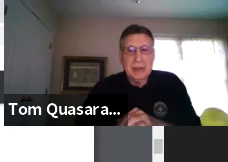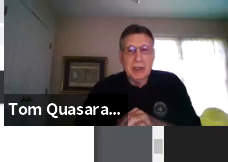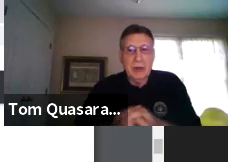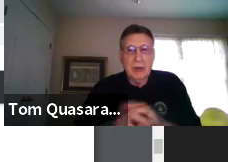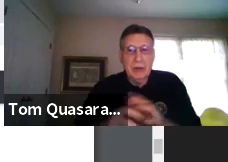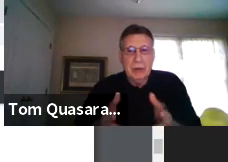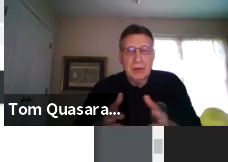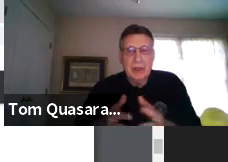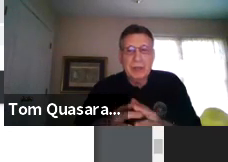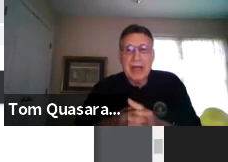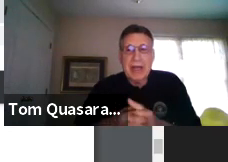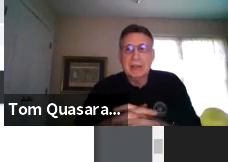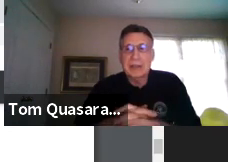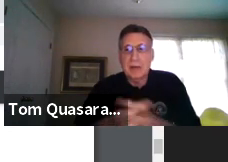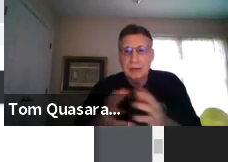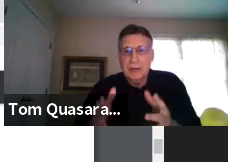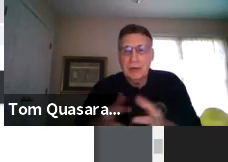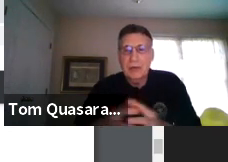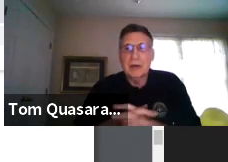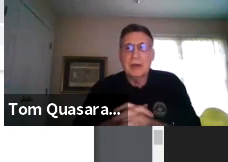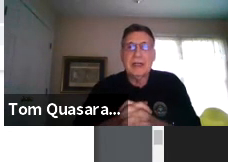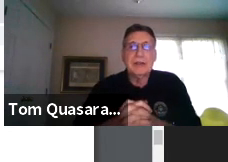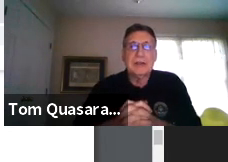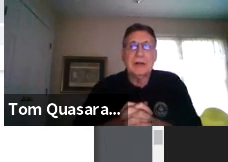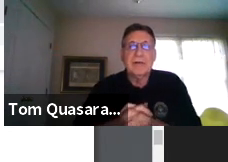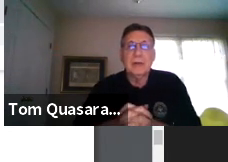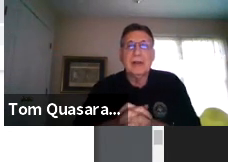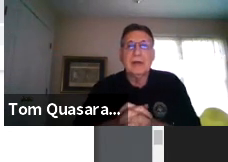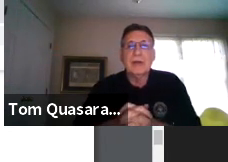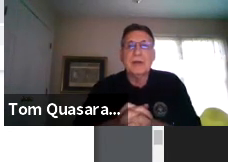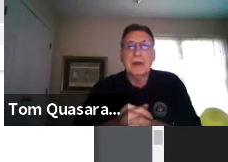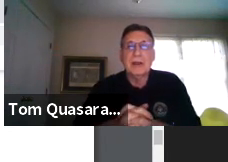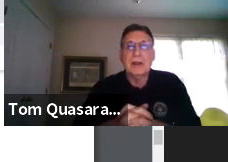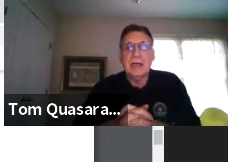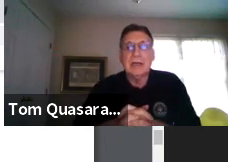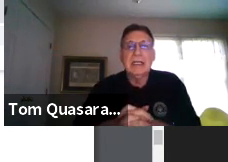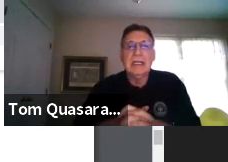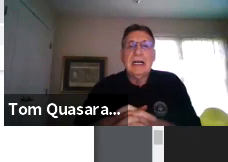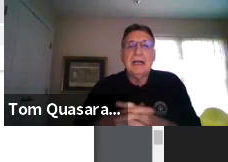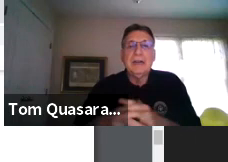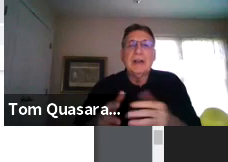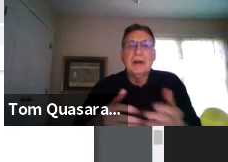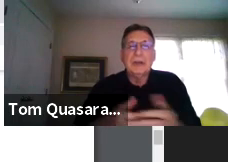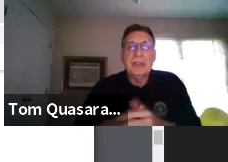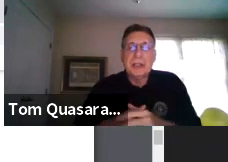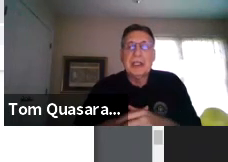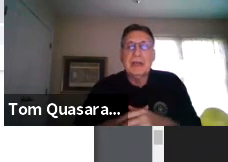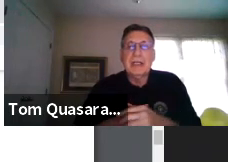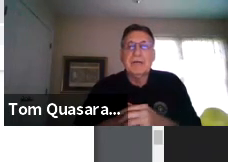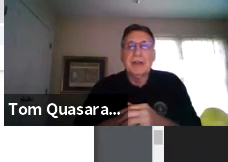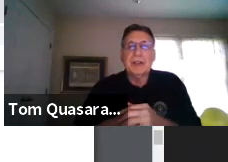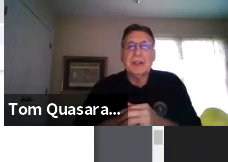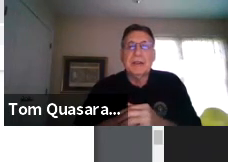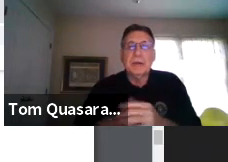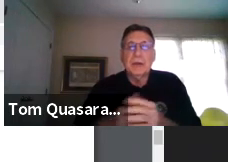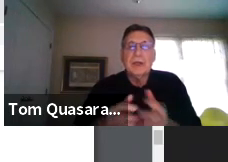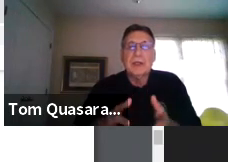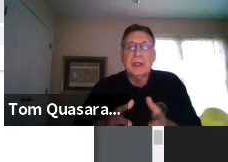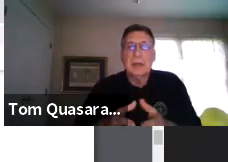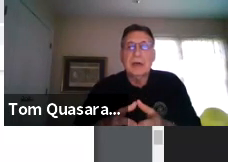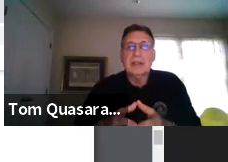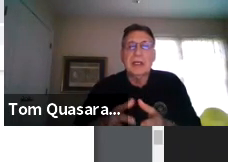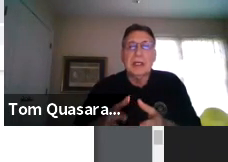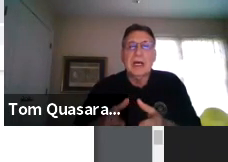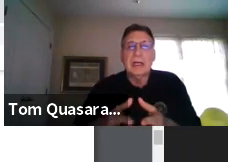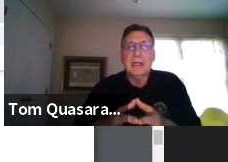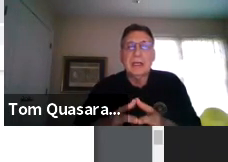Deliberation isn't. So it's a practice. Those of you who are attorneys are familiar with the law. You can go to dictionary definition. What is